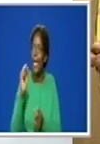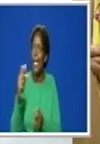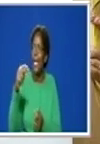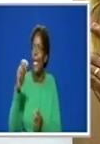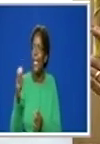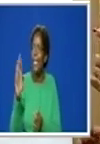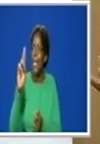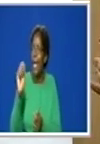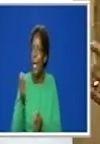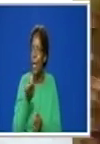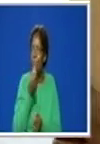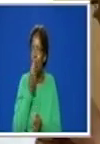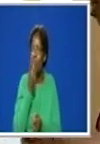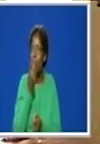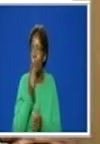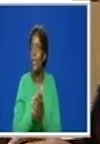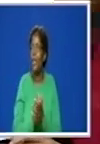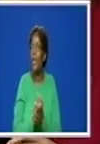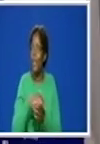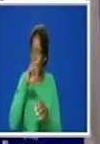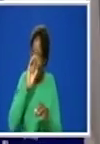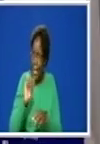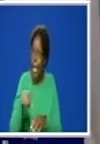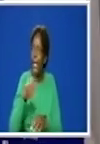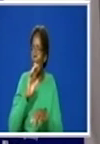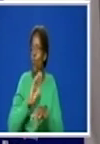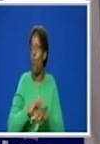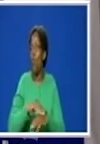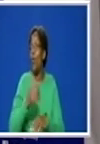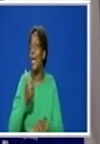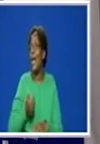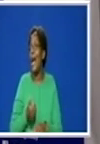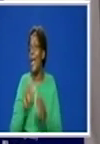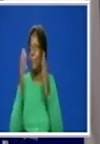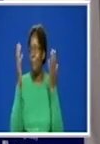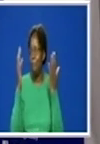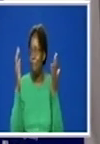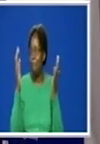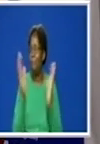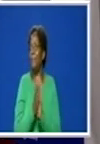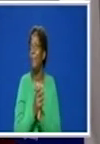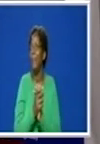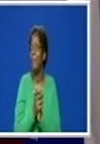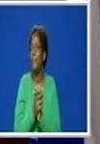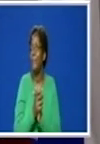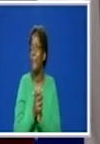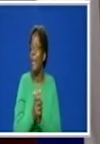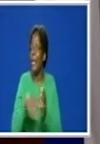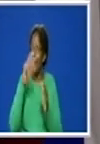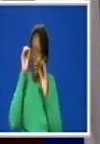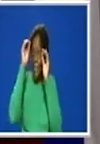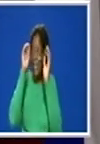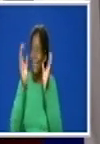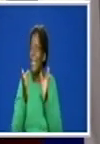githeri. Yes, githeri. Good girl. Place it there. What else can you see? Teacher.